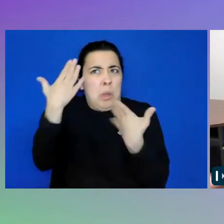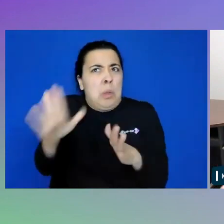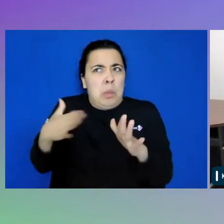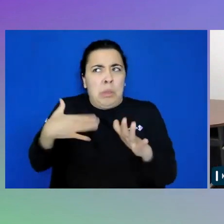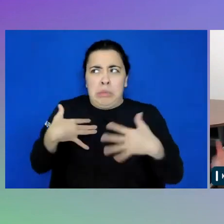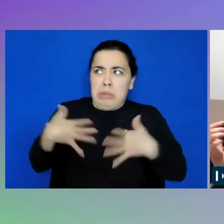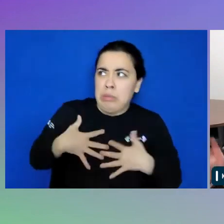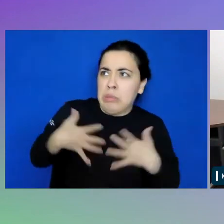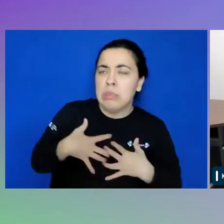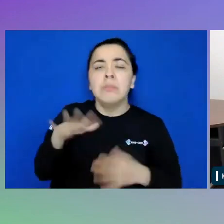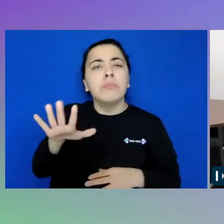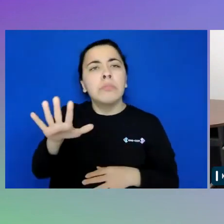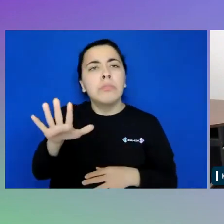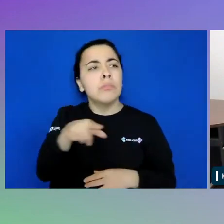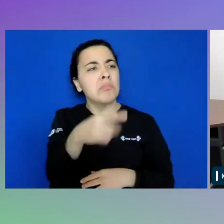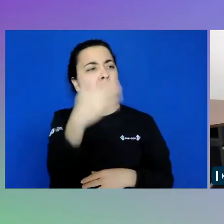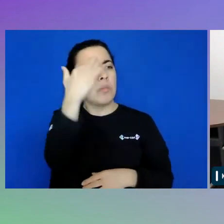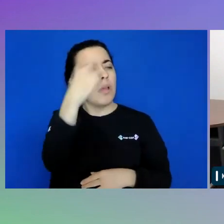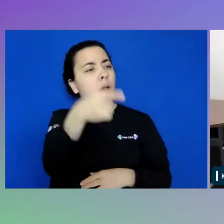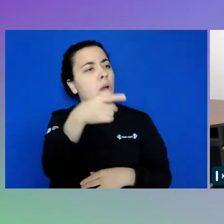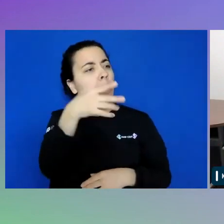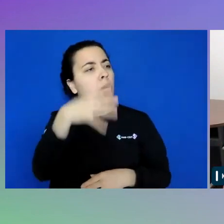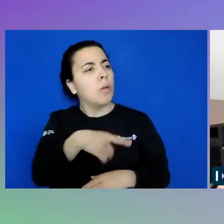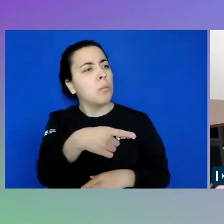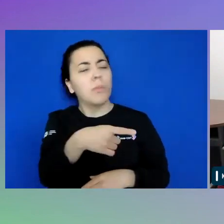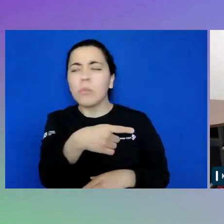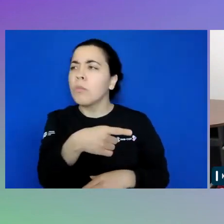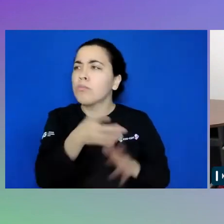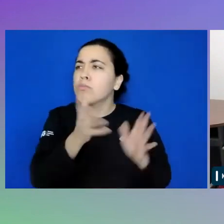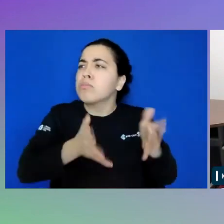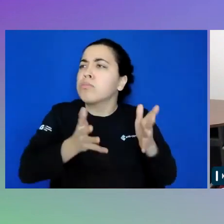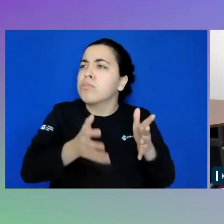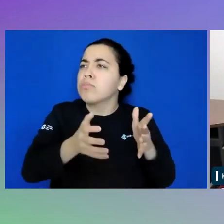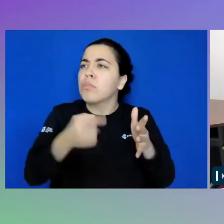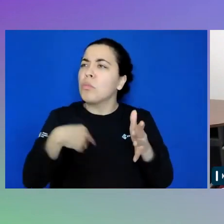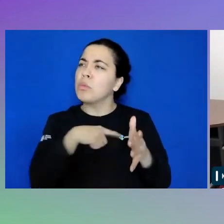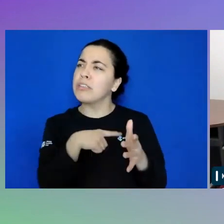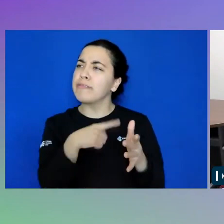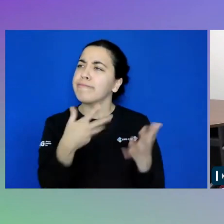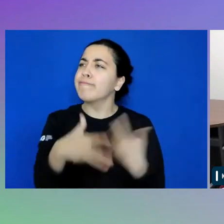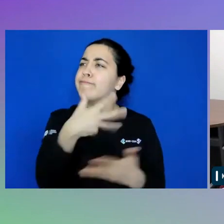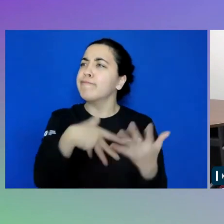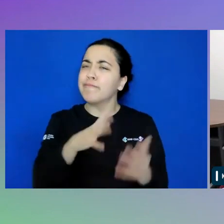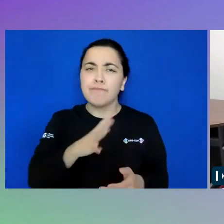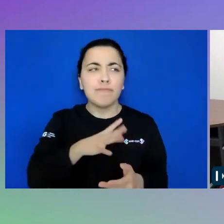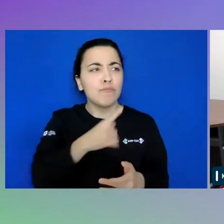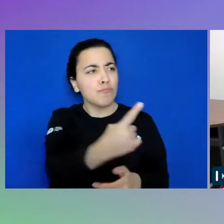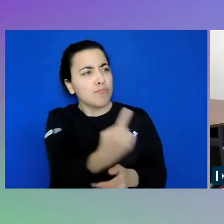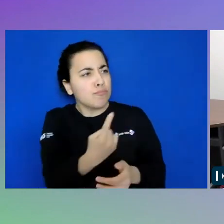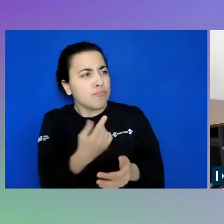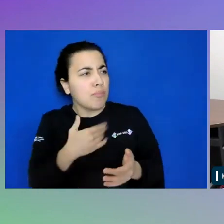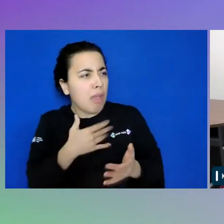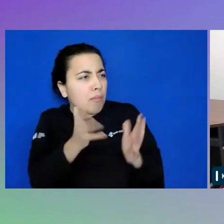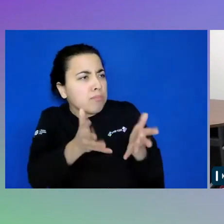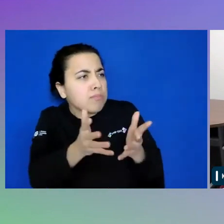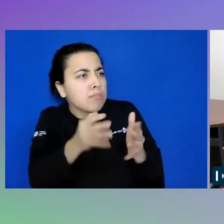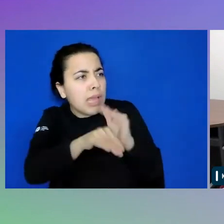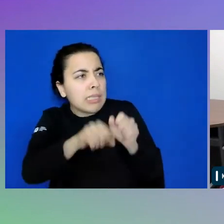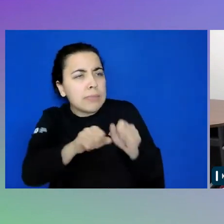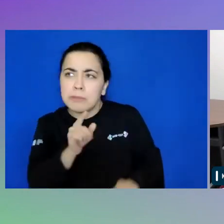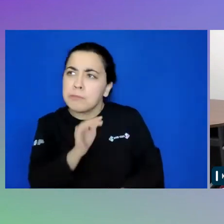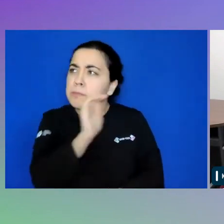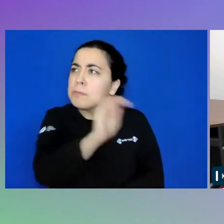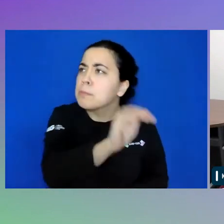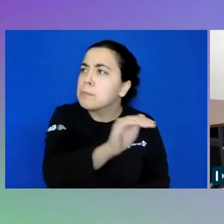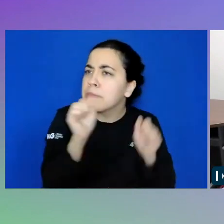I'm wrong. It's that woman over there. She sits down the hall. We had a drink together. And then they come get me.